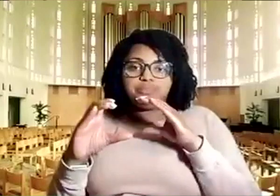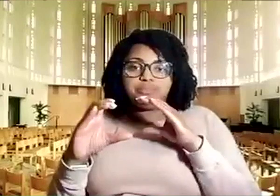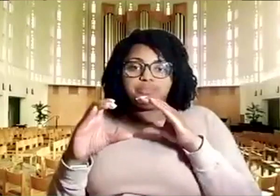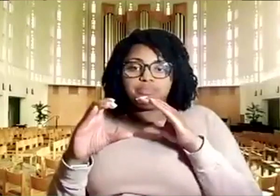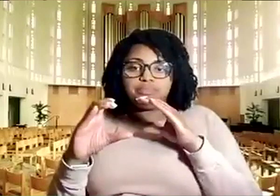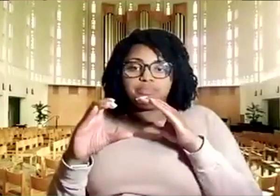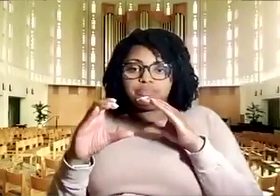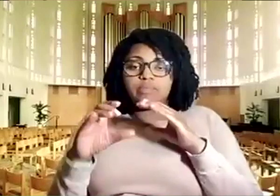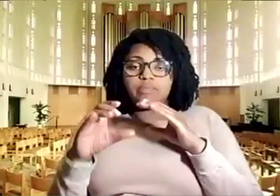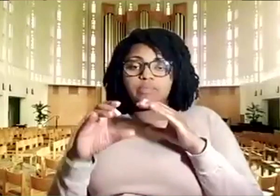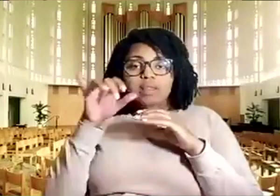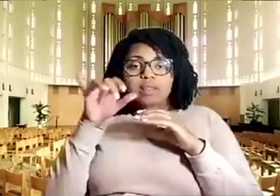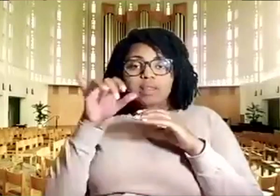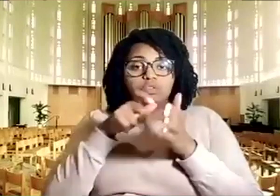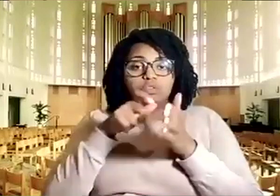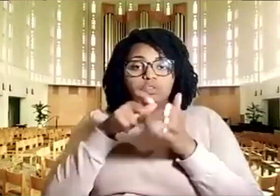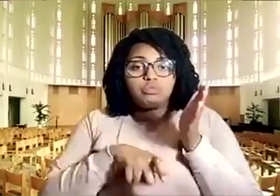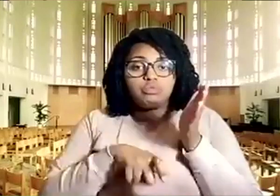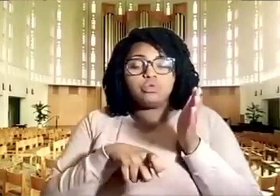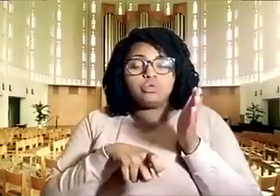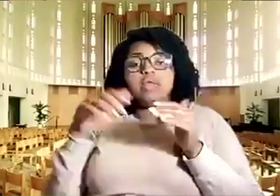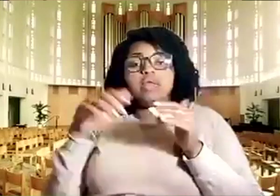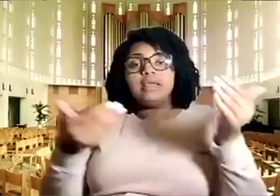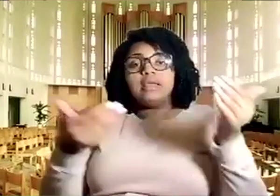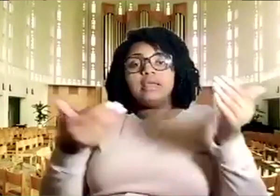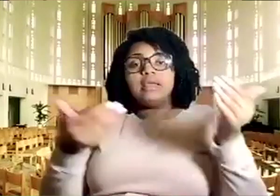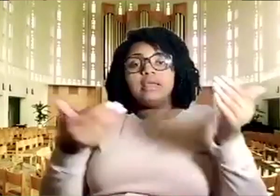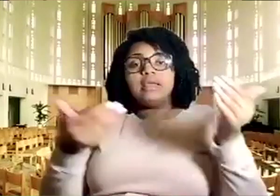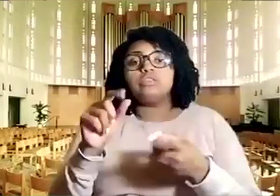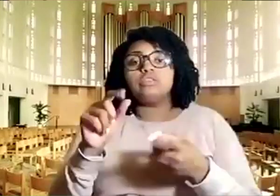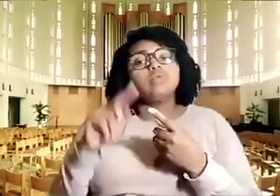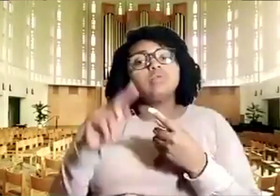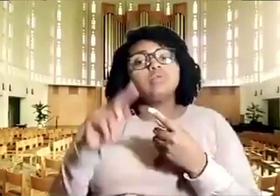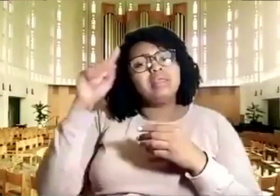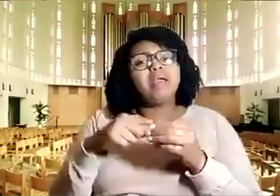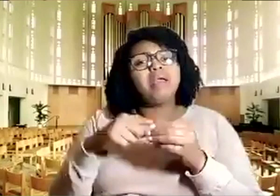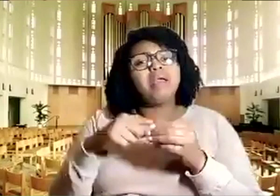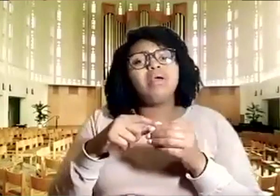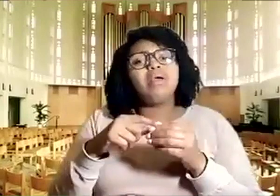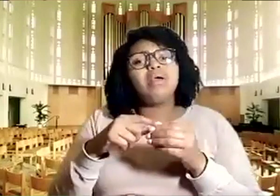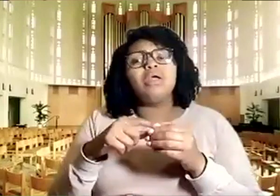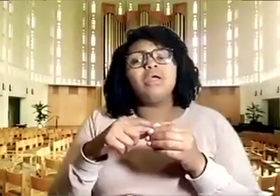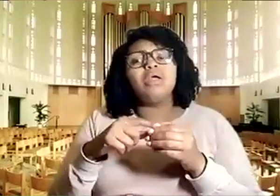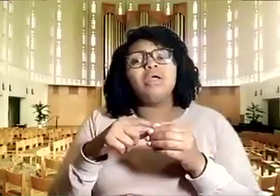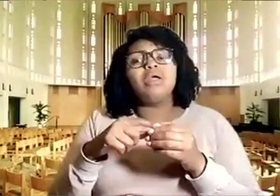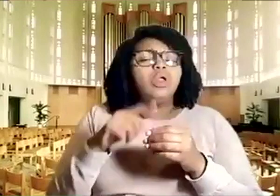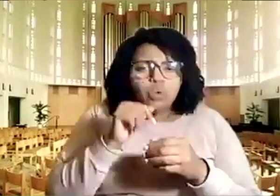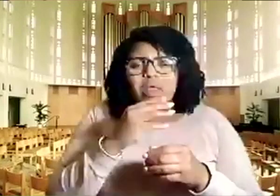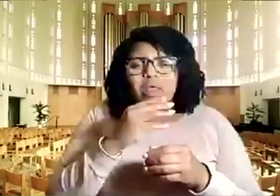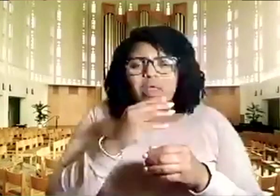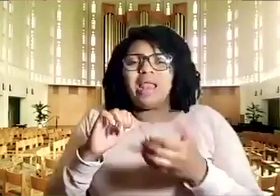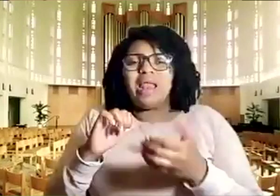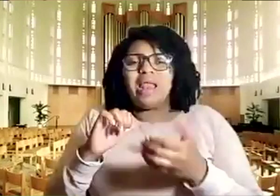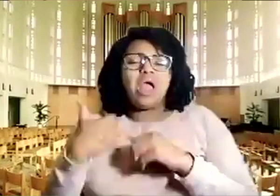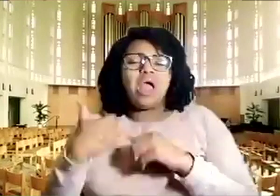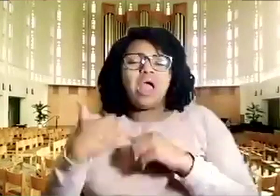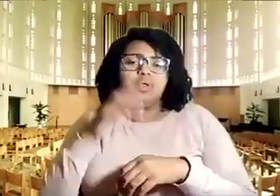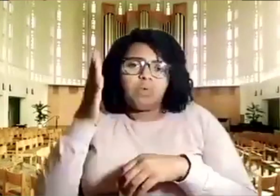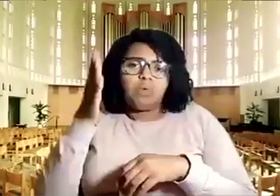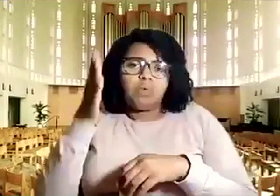This scripture is inviting us to consider who and how we will be at the point of